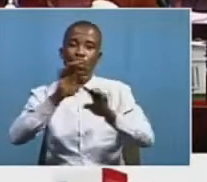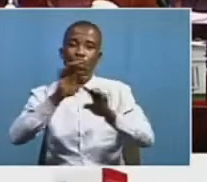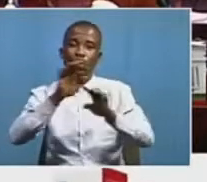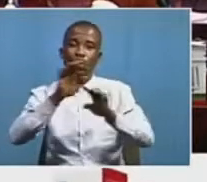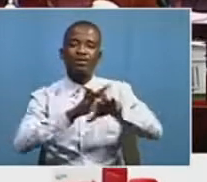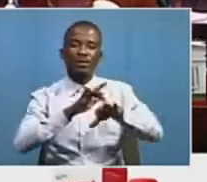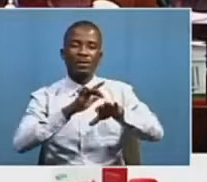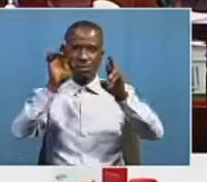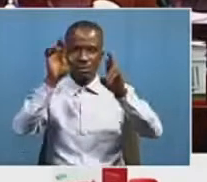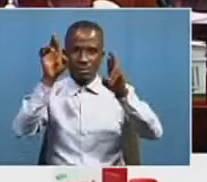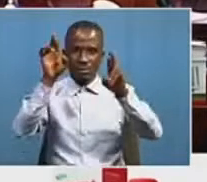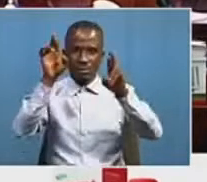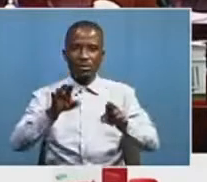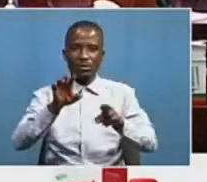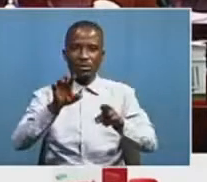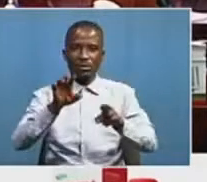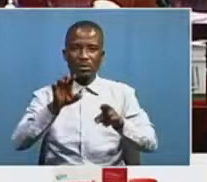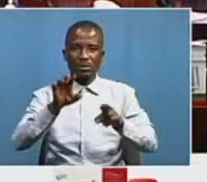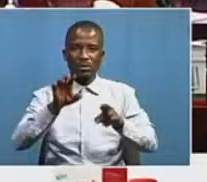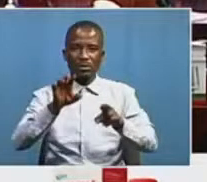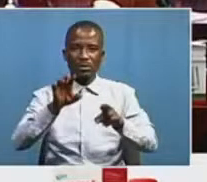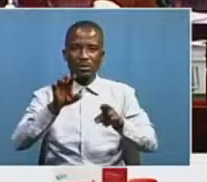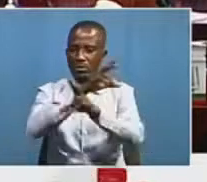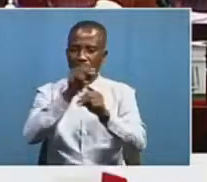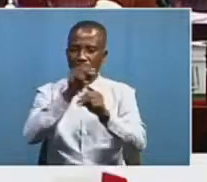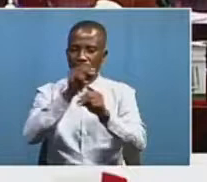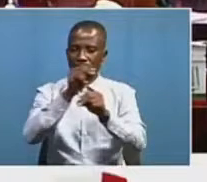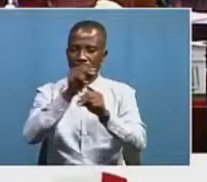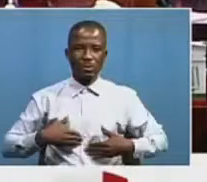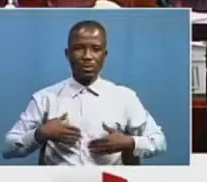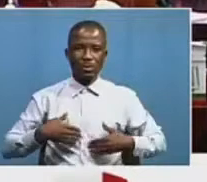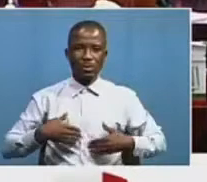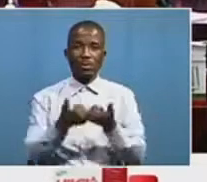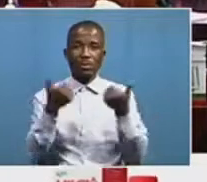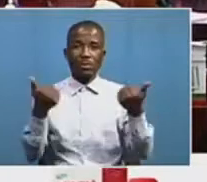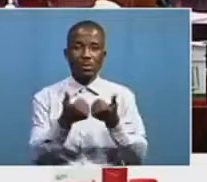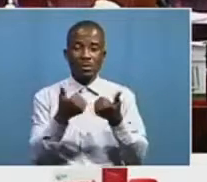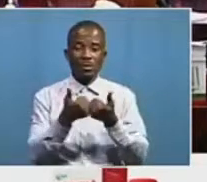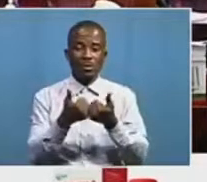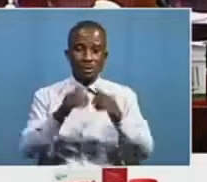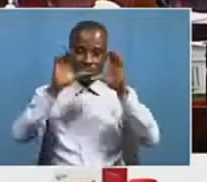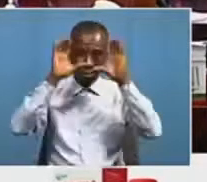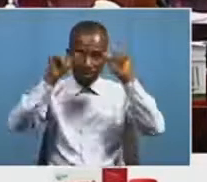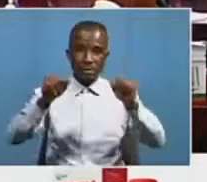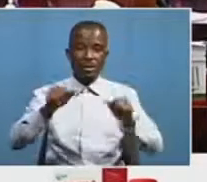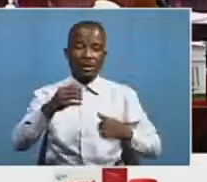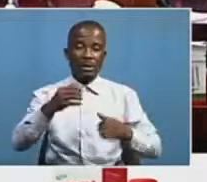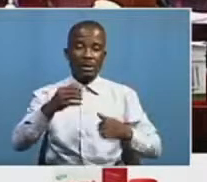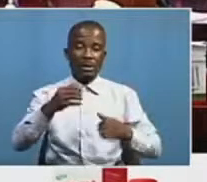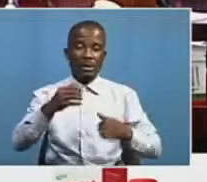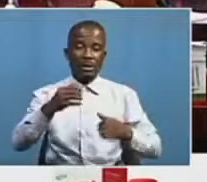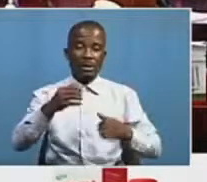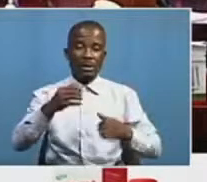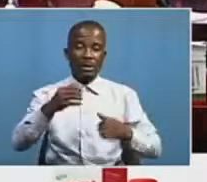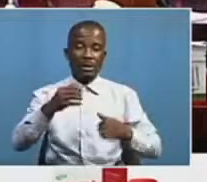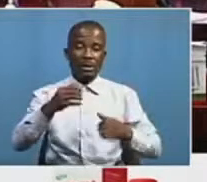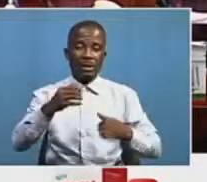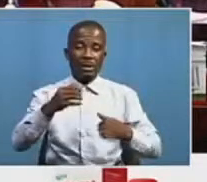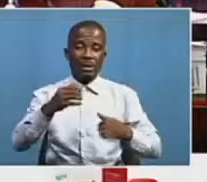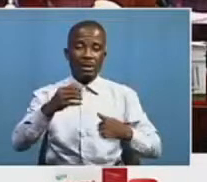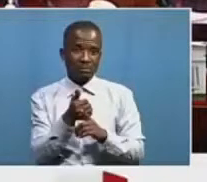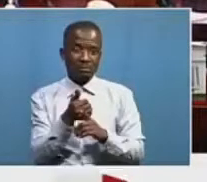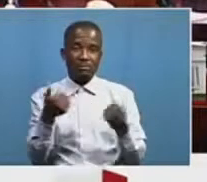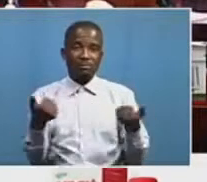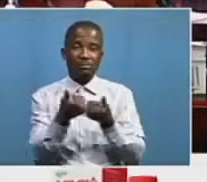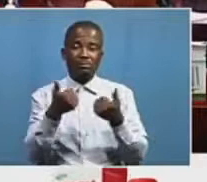affect the electoral fortunes of any of the candidates who contested the presidential election, including the petitioner hearing, is insufficient to rebut